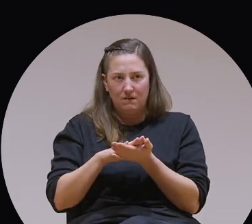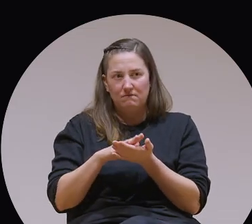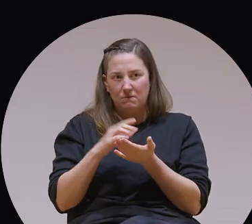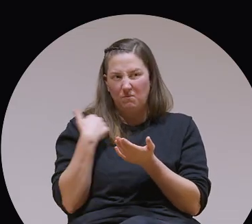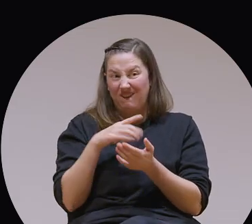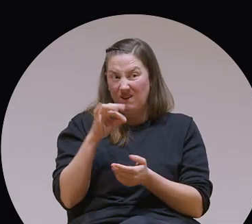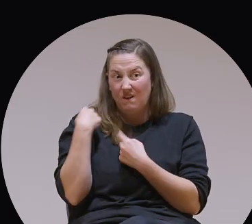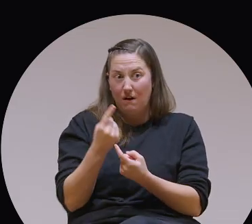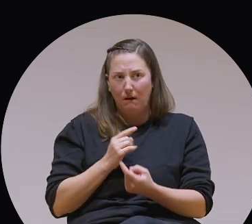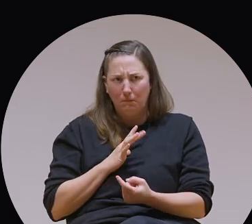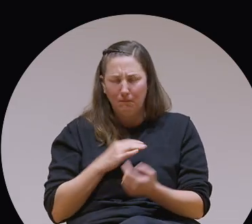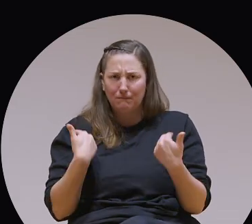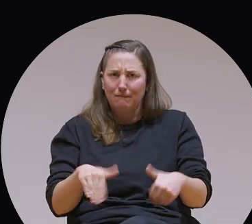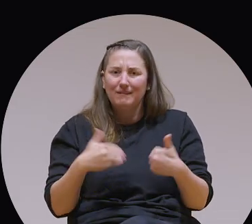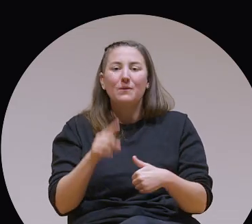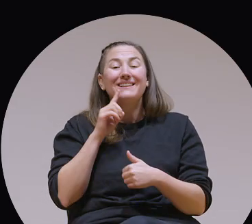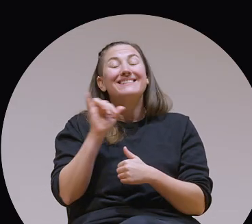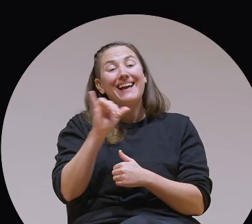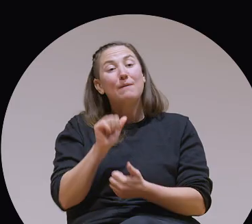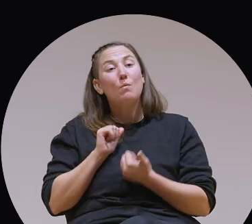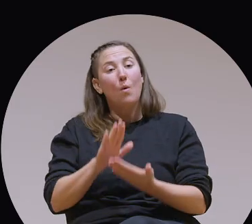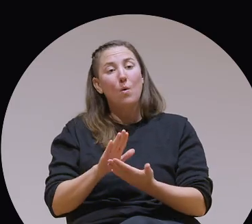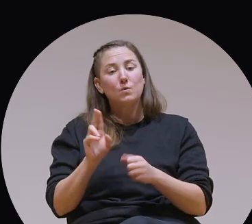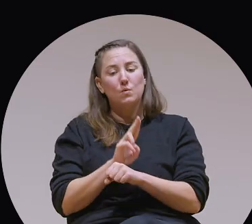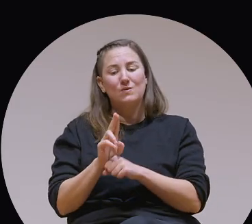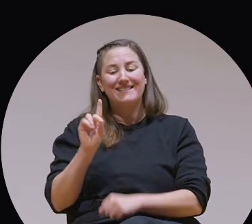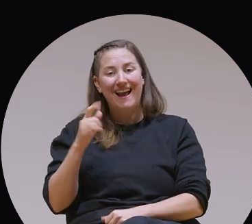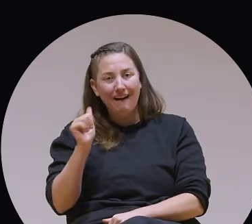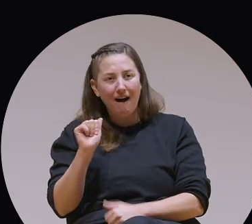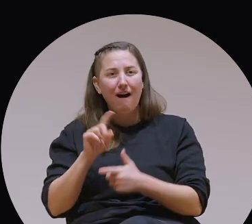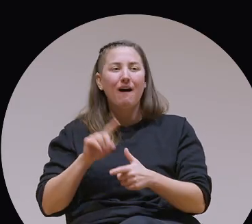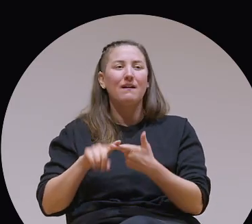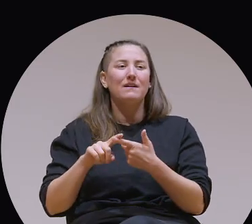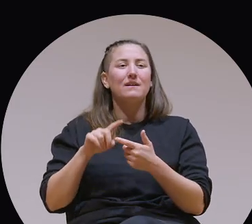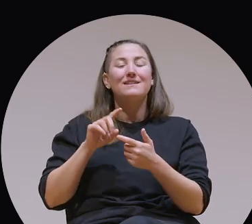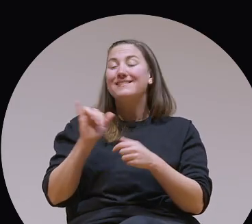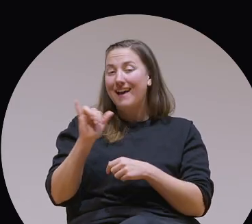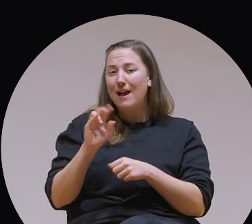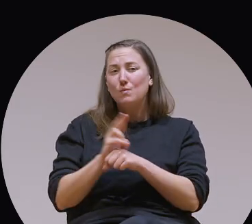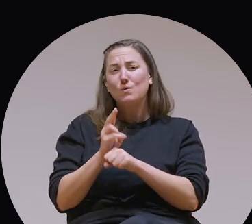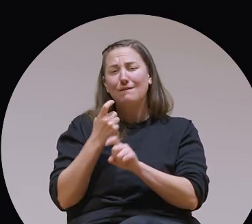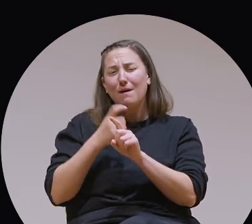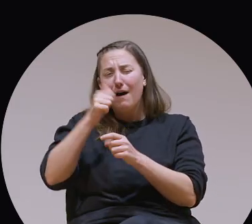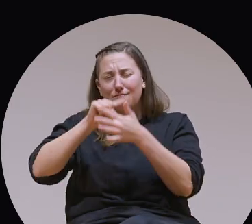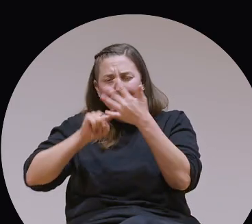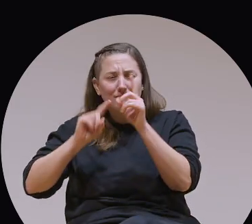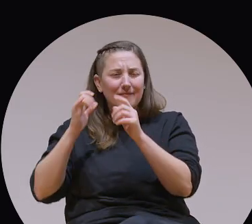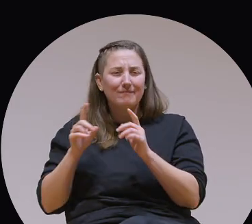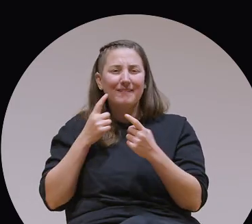So basically, this is the same technique that was used by Edgar Degas, the same technique used by Michael